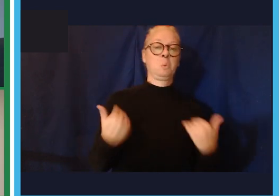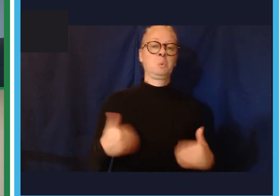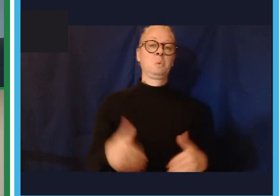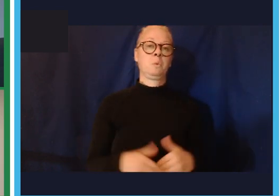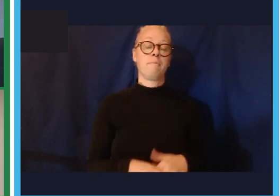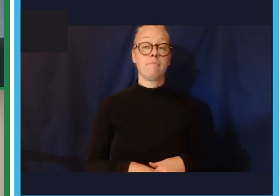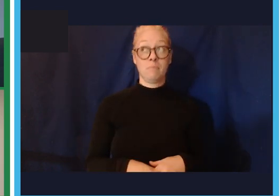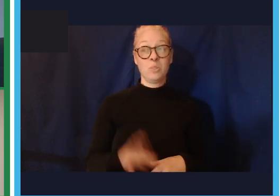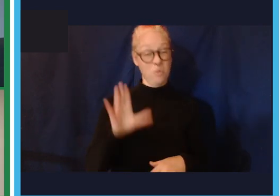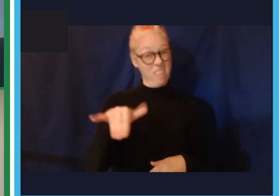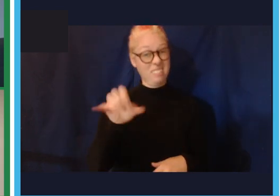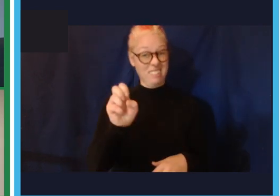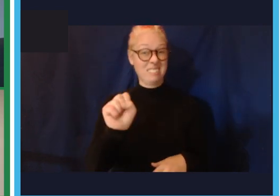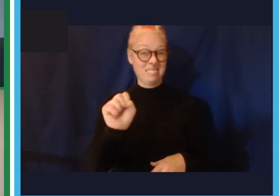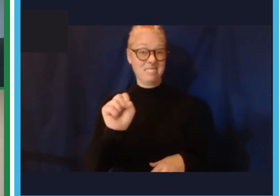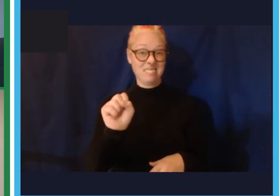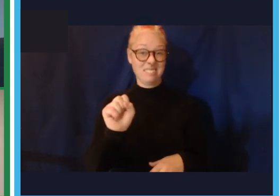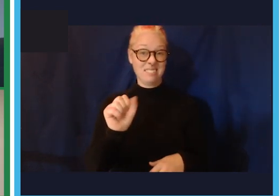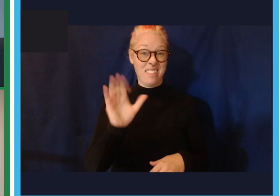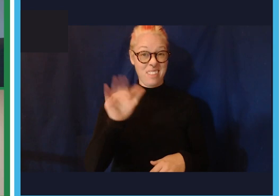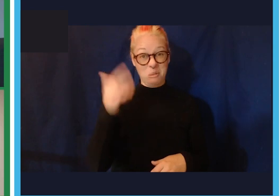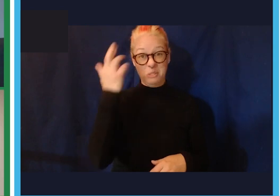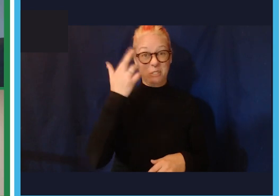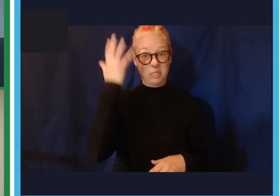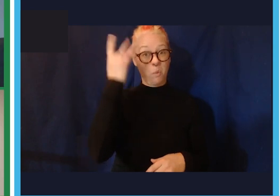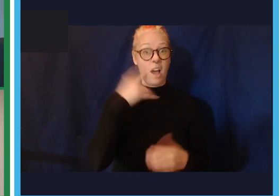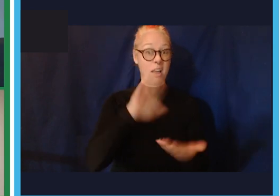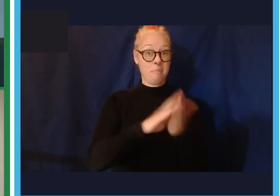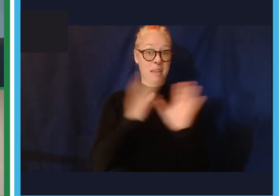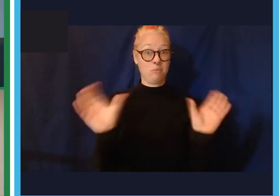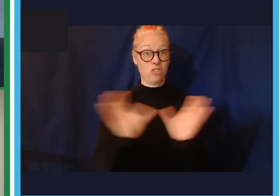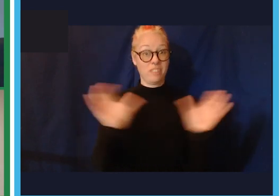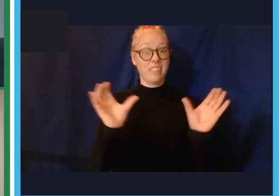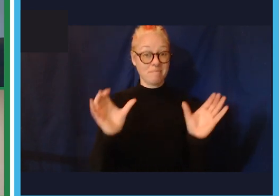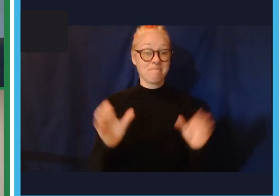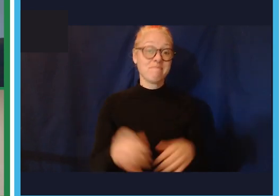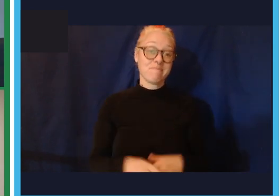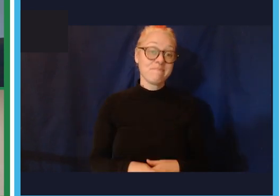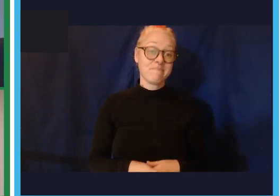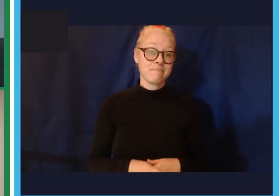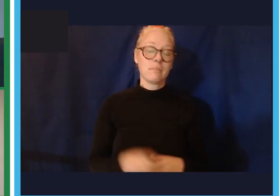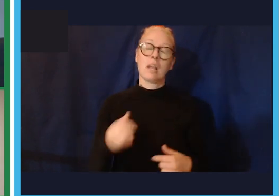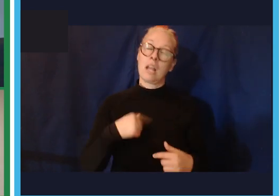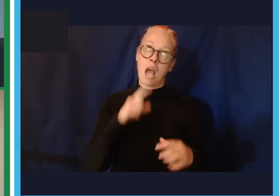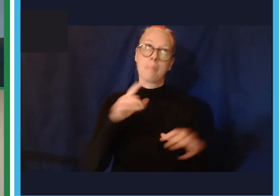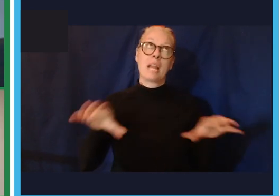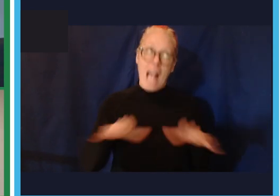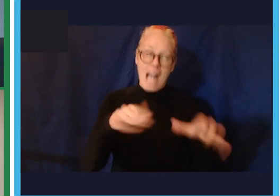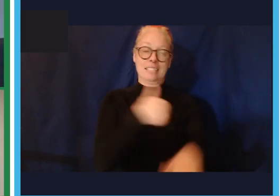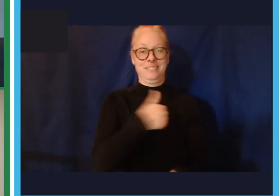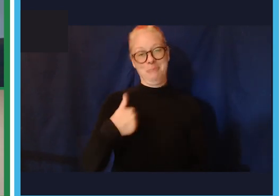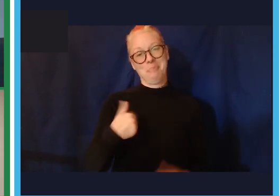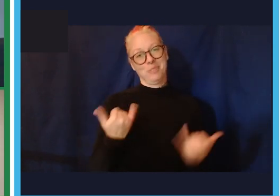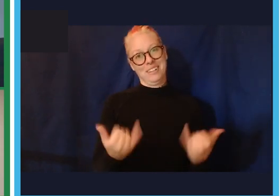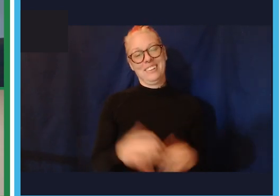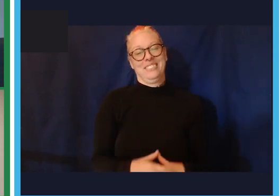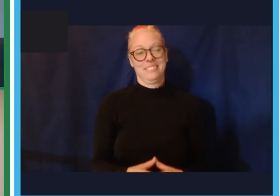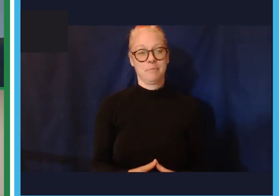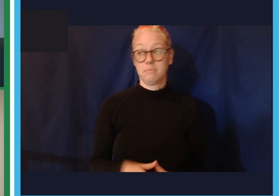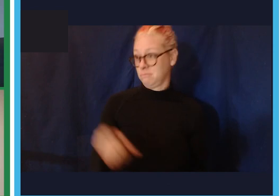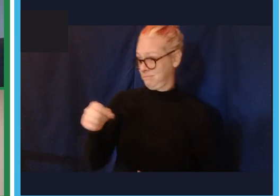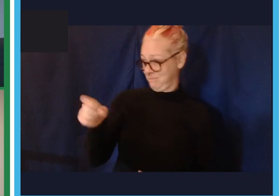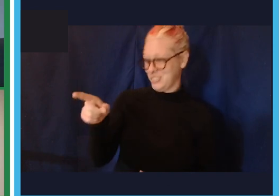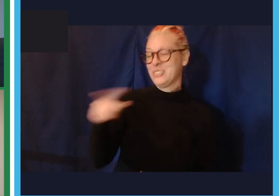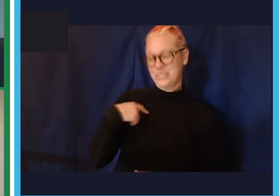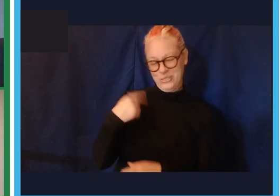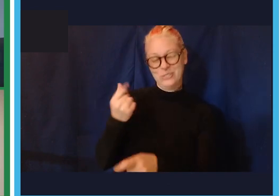happy to have you. And it's been not even a year, I don't think, has it? No, it hasn't. Yeah. Yeah. We've got lots going on at IWSCC.